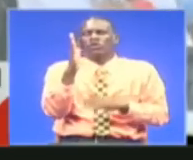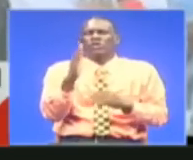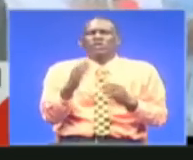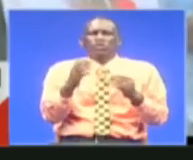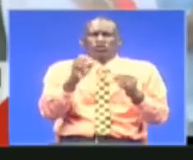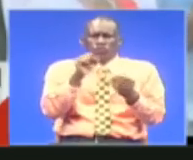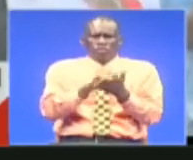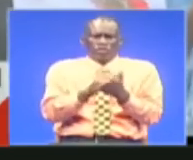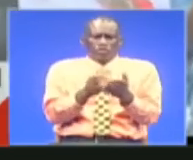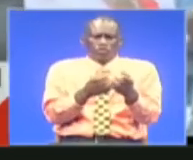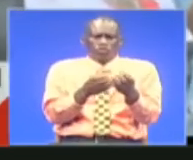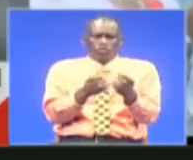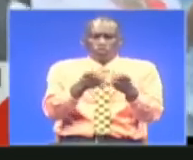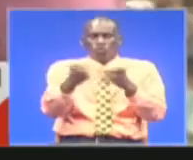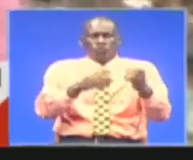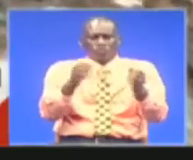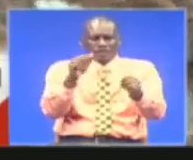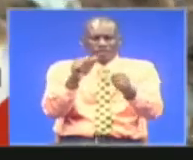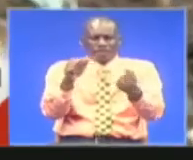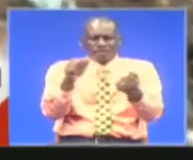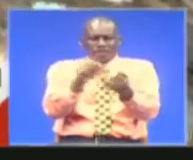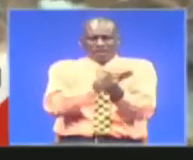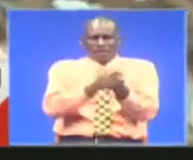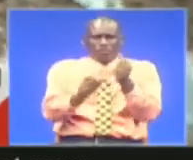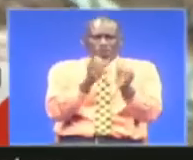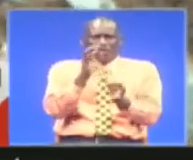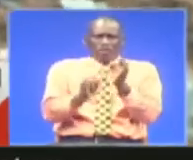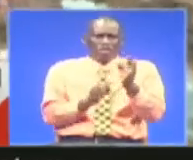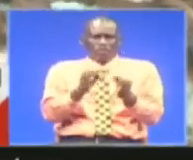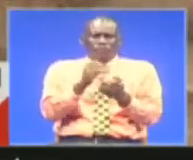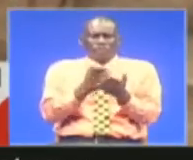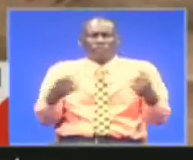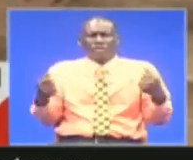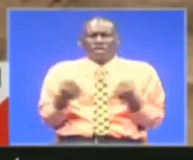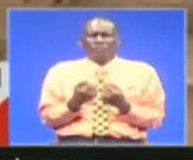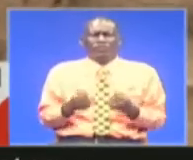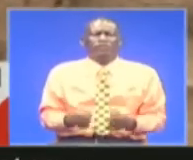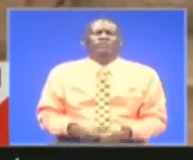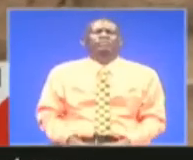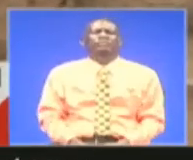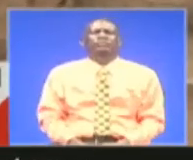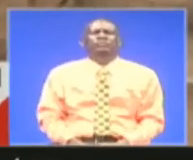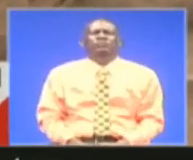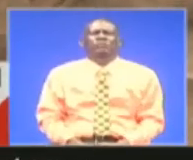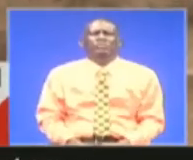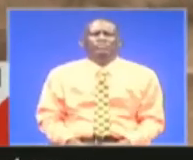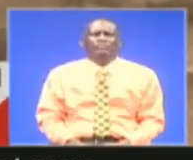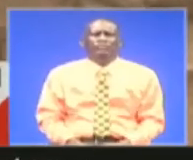order to mitigate damage if and when the unpredictable happens. Leila Mohammed, NTV.